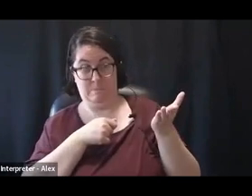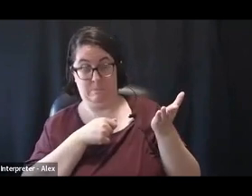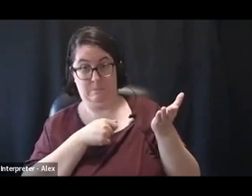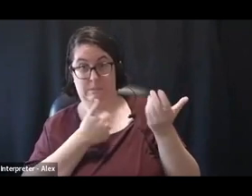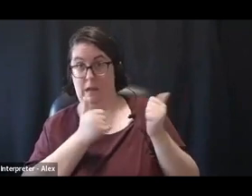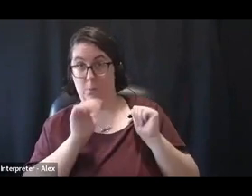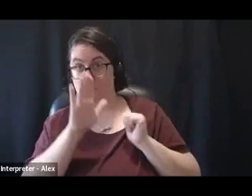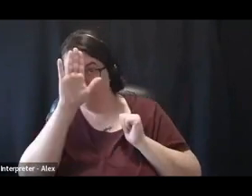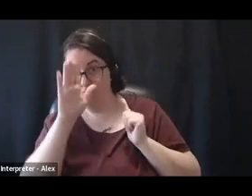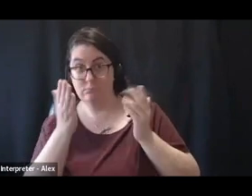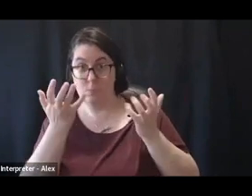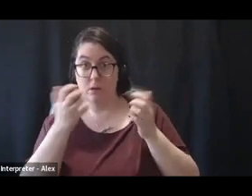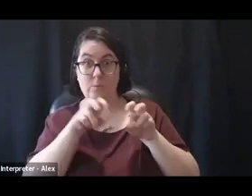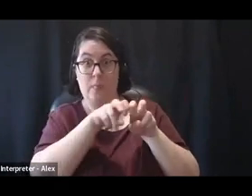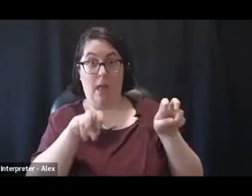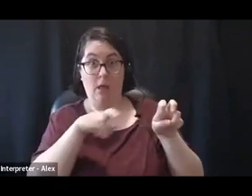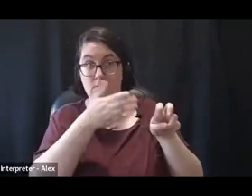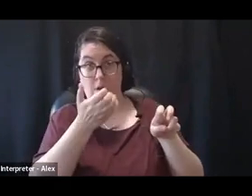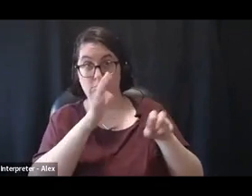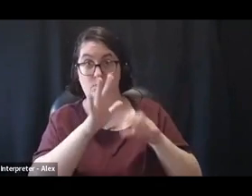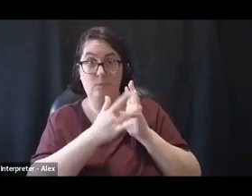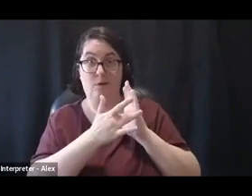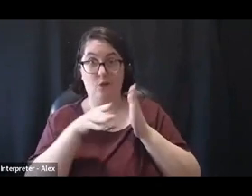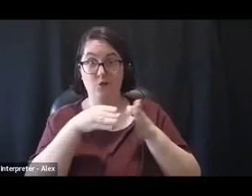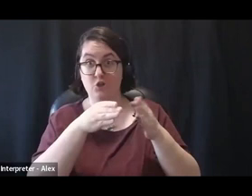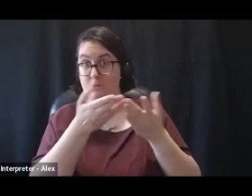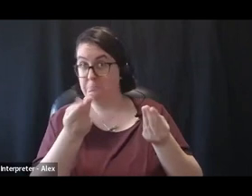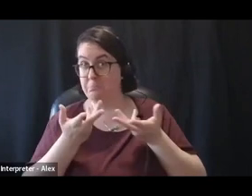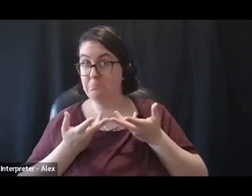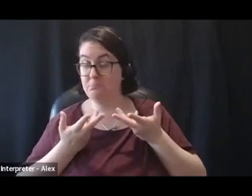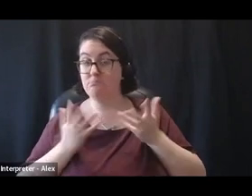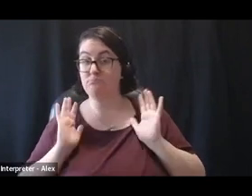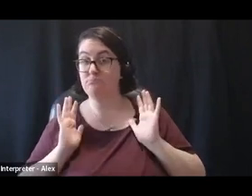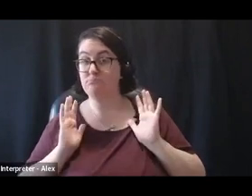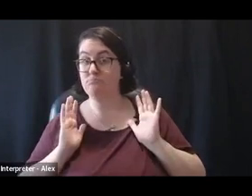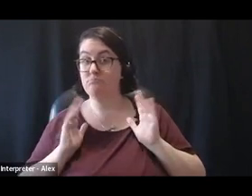anyone else would like to share their technology journey?